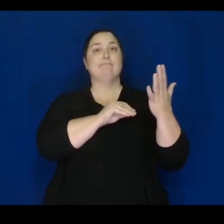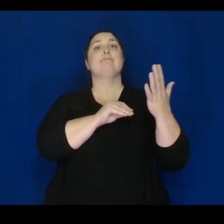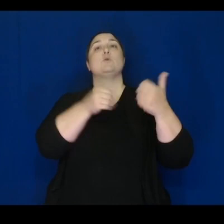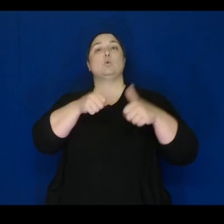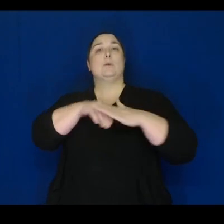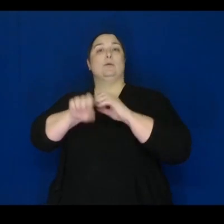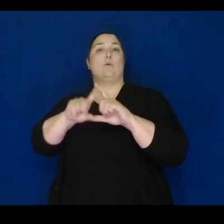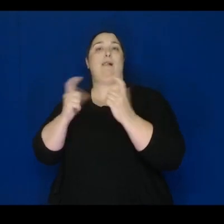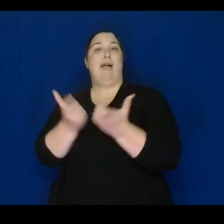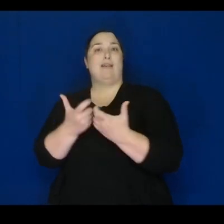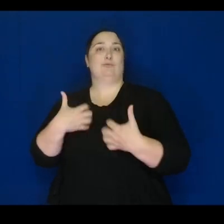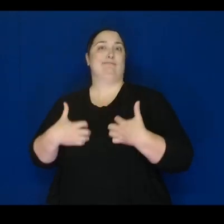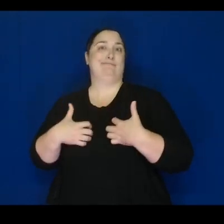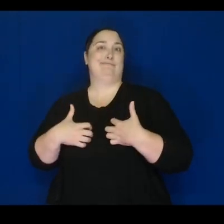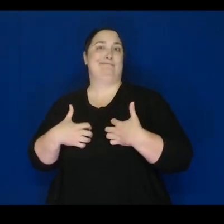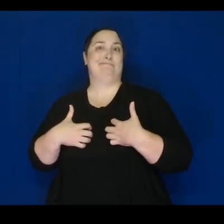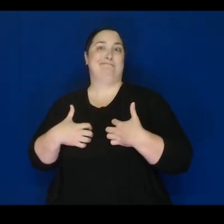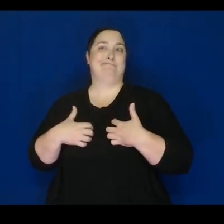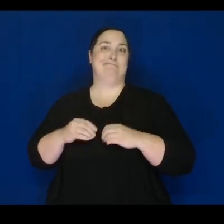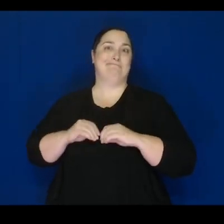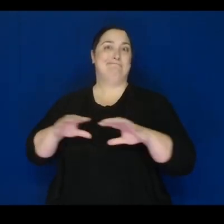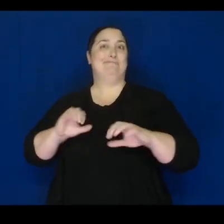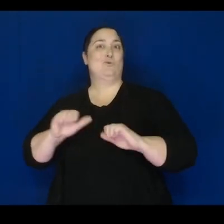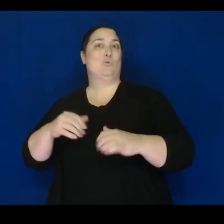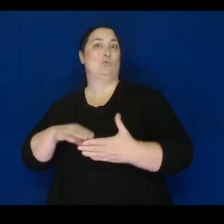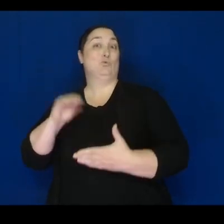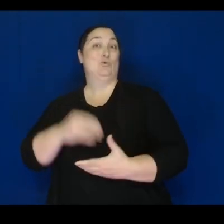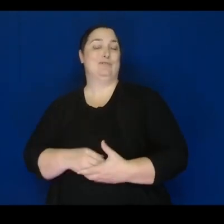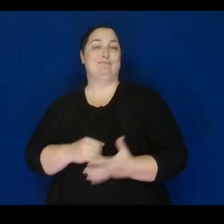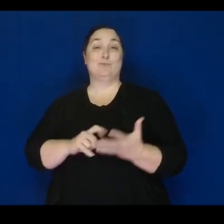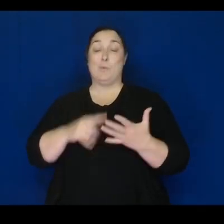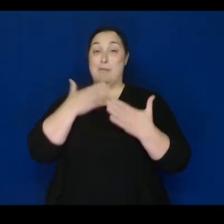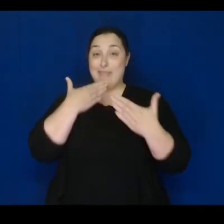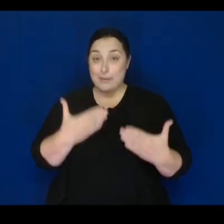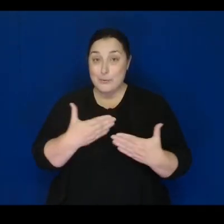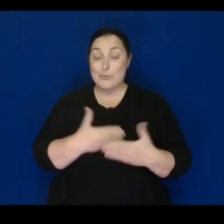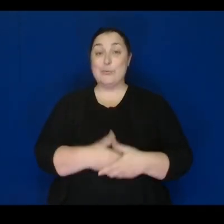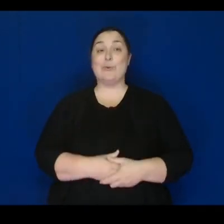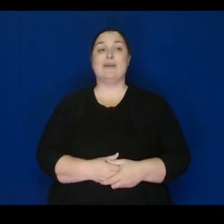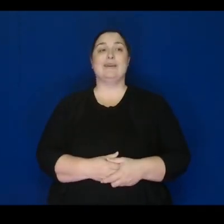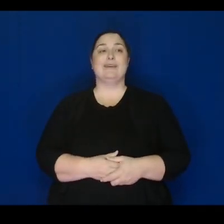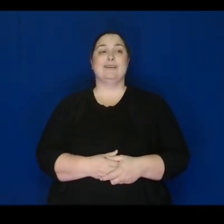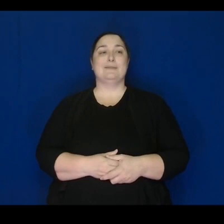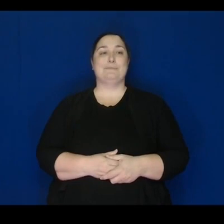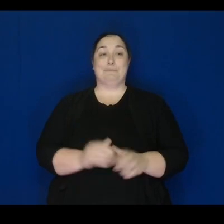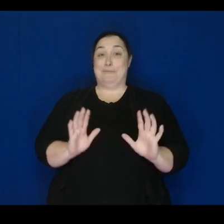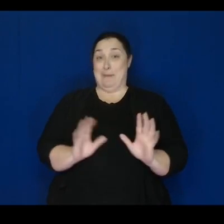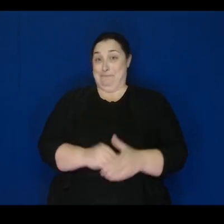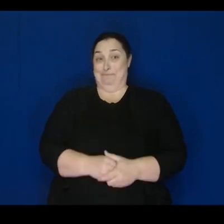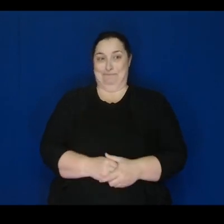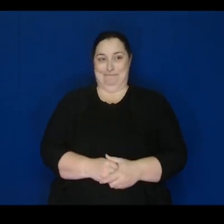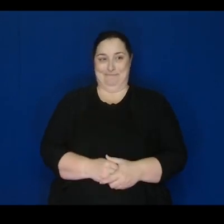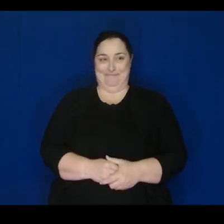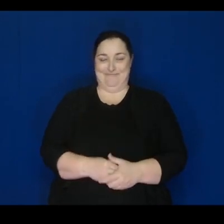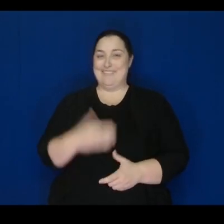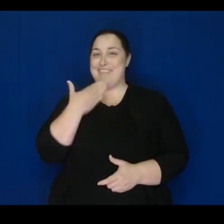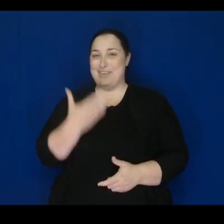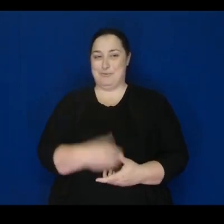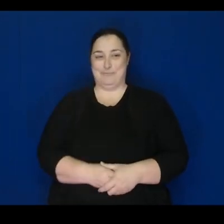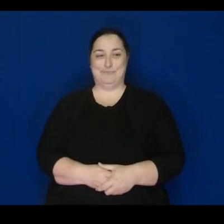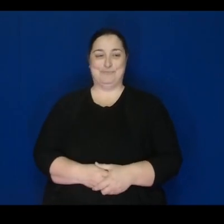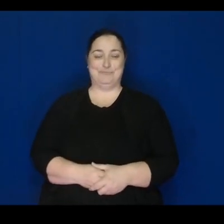excite your students as well. So thank you so much. And yeah, Maringu, thank you so